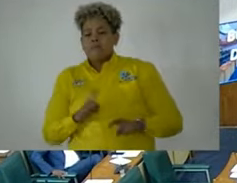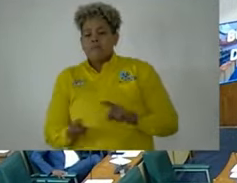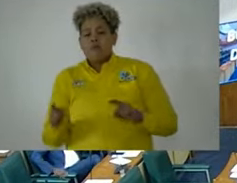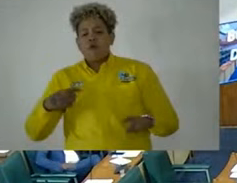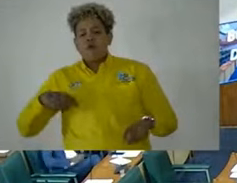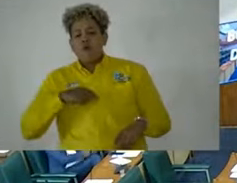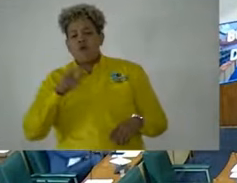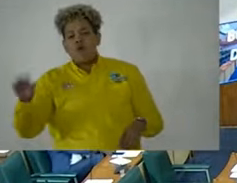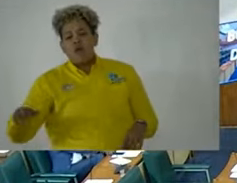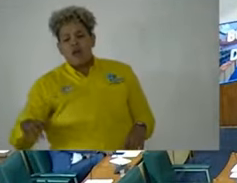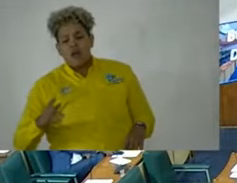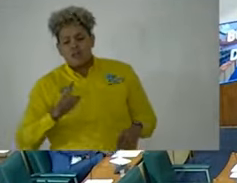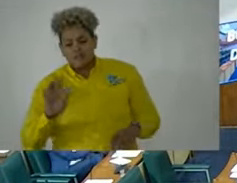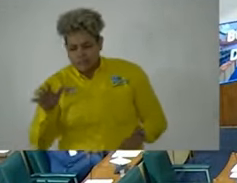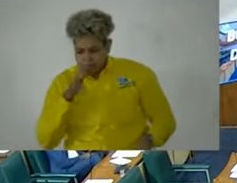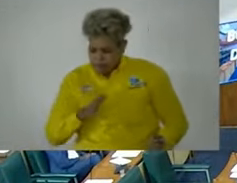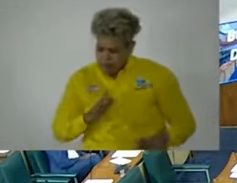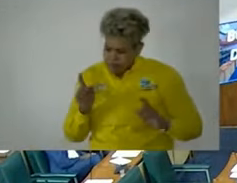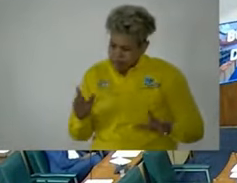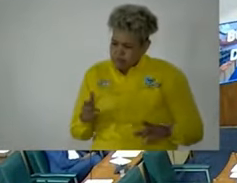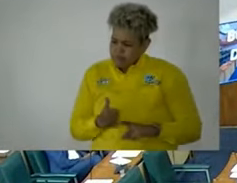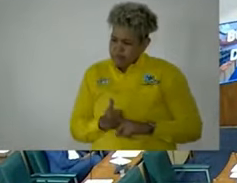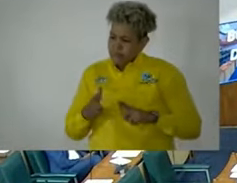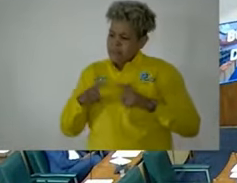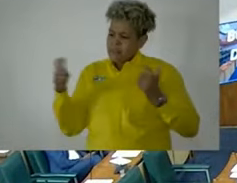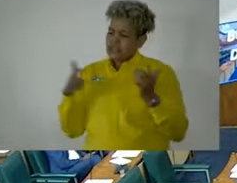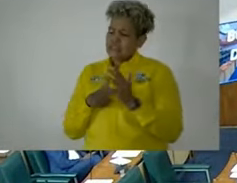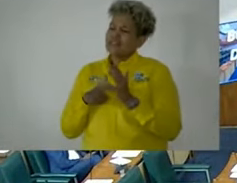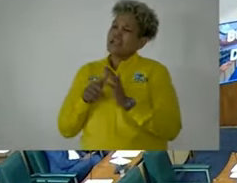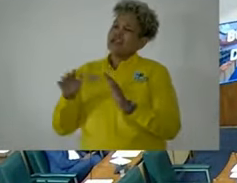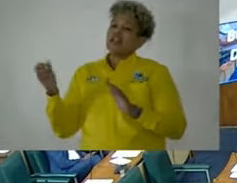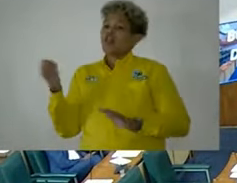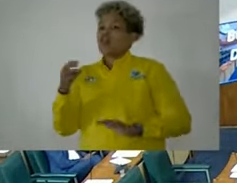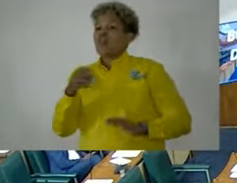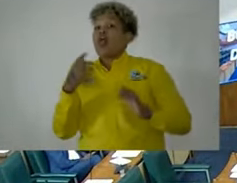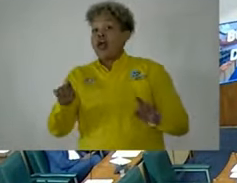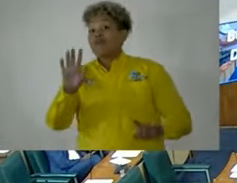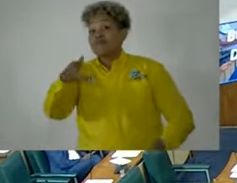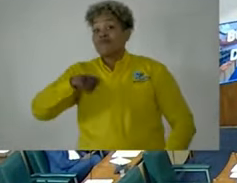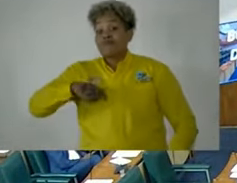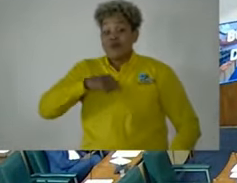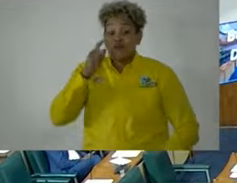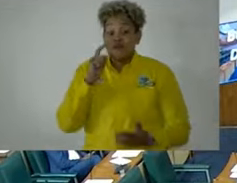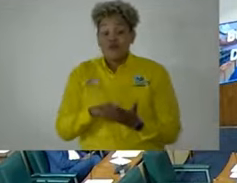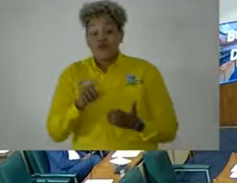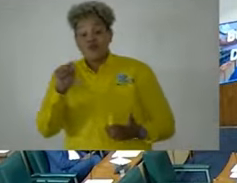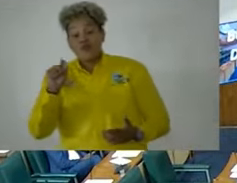also, Madam Speaker, we also recognize that 2024